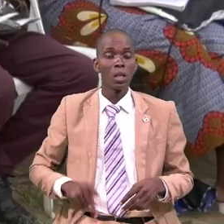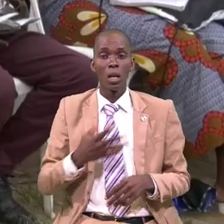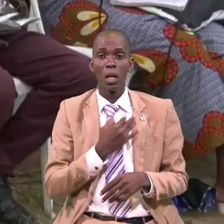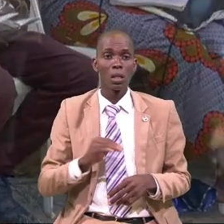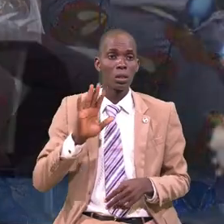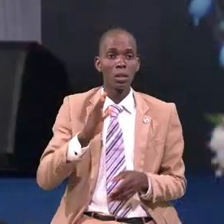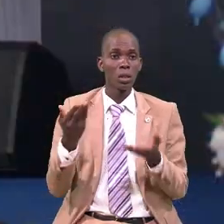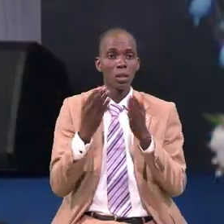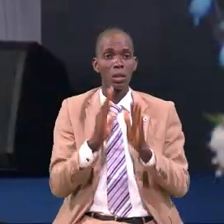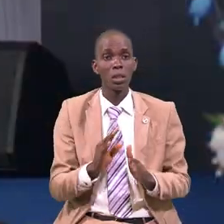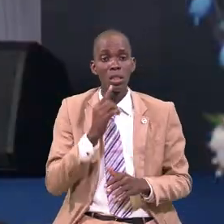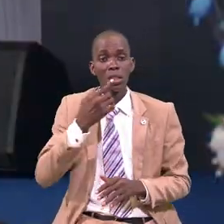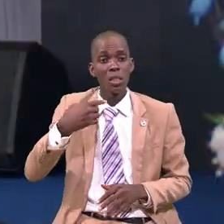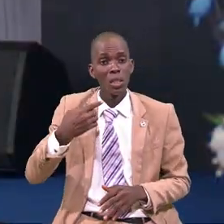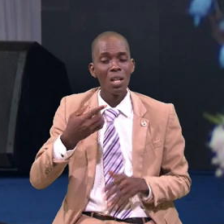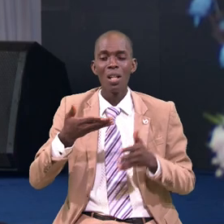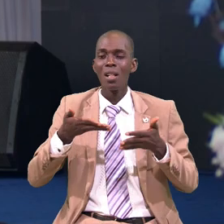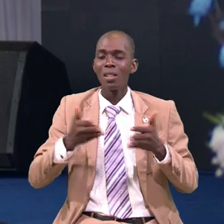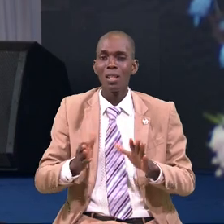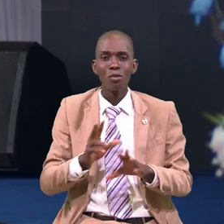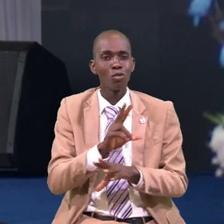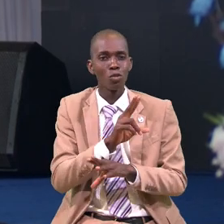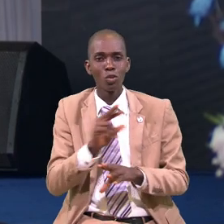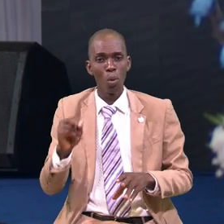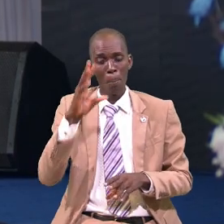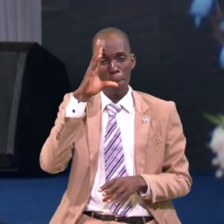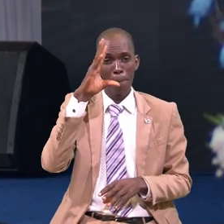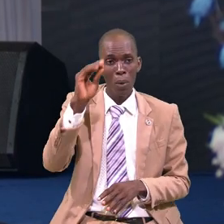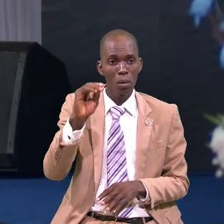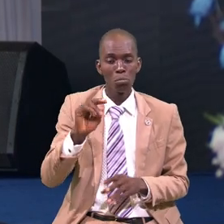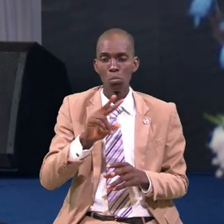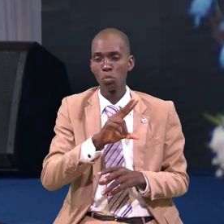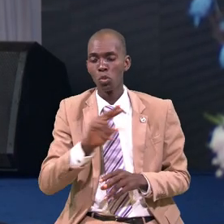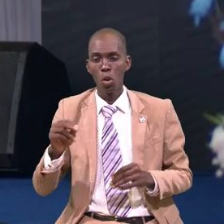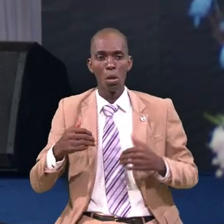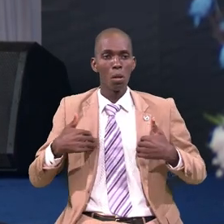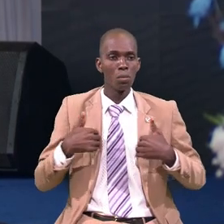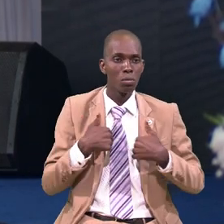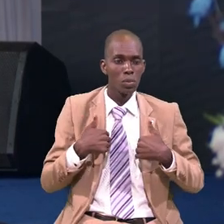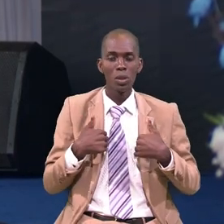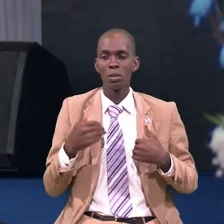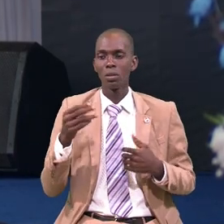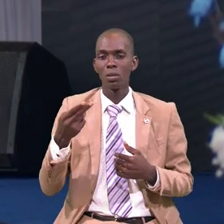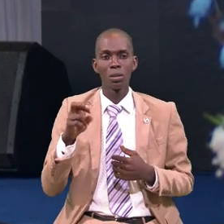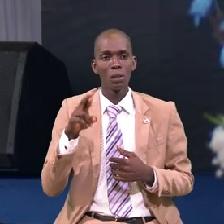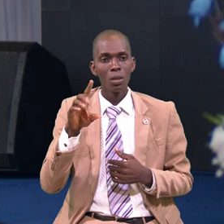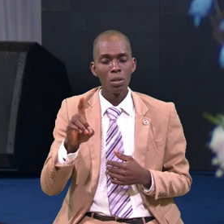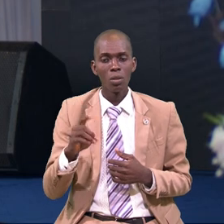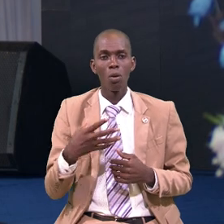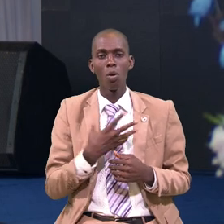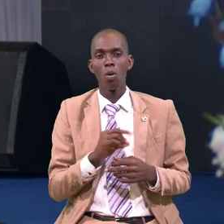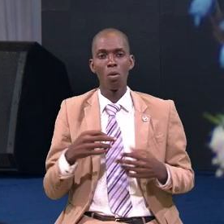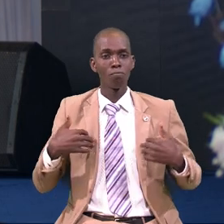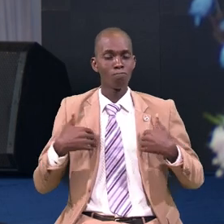saying, let neither man nor beast, herd nor flock